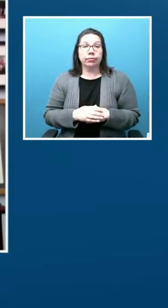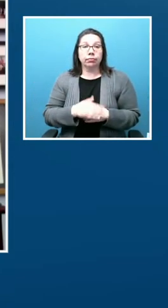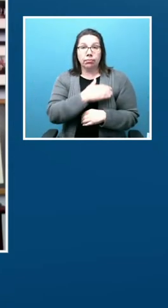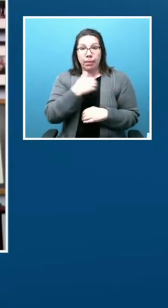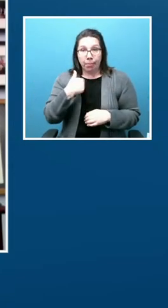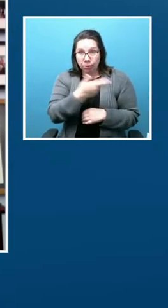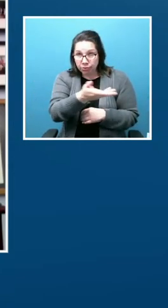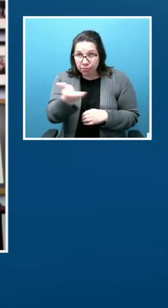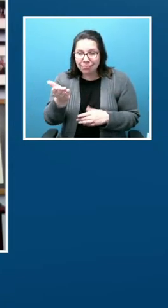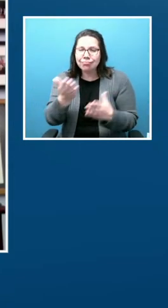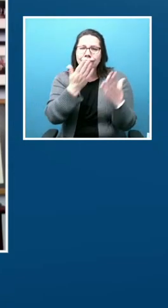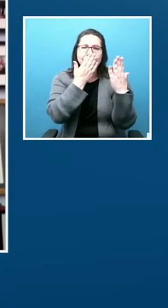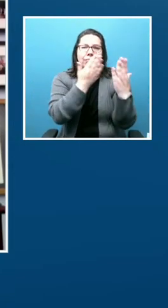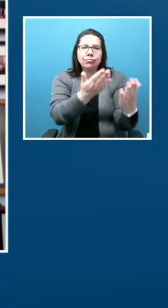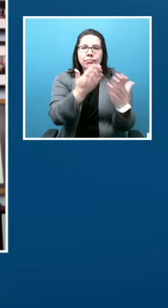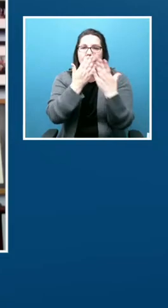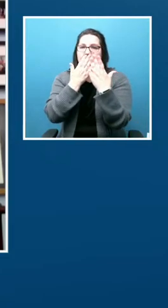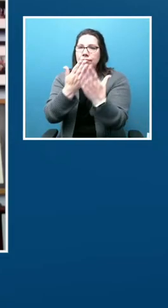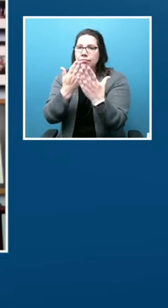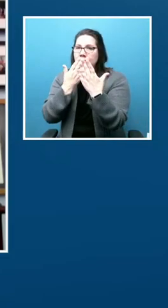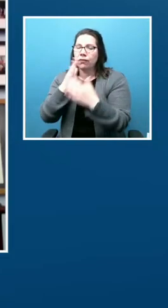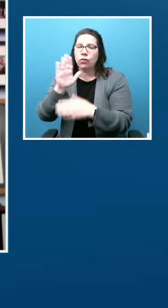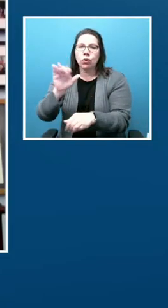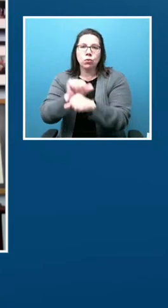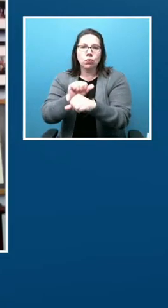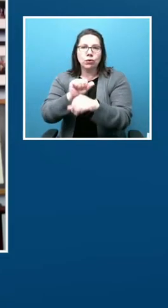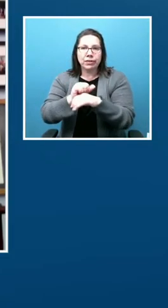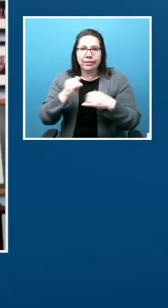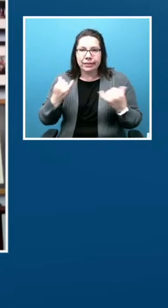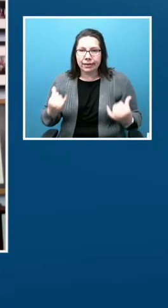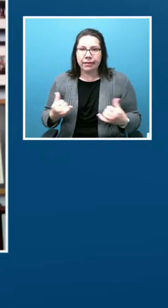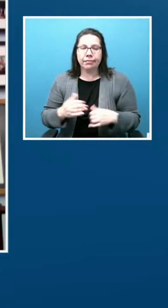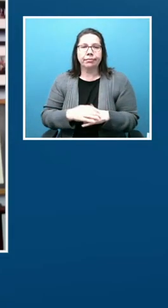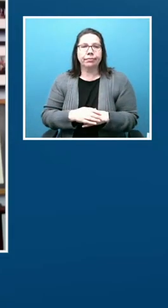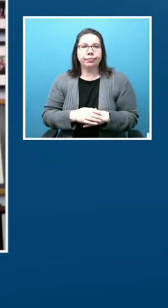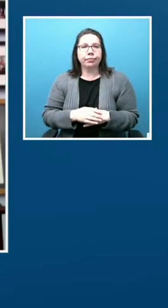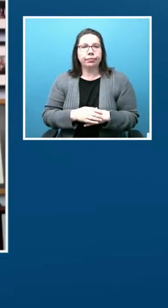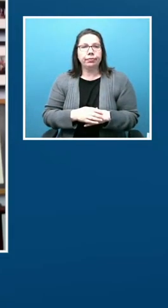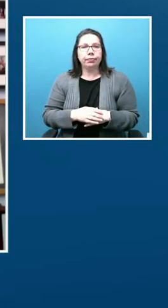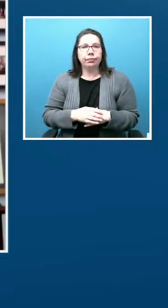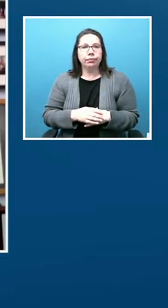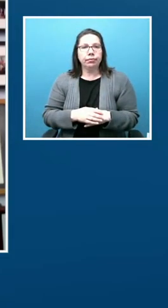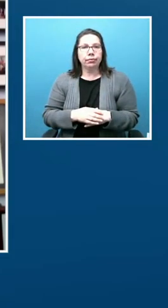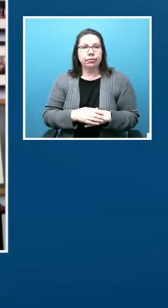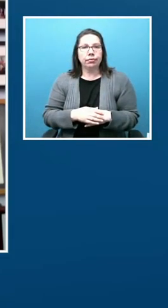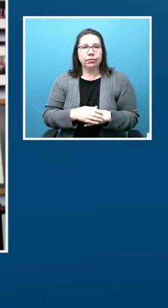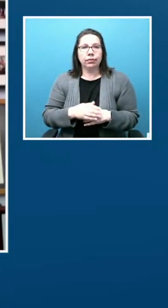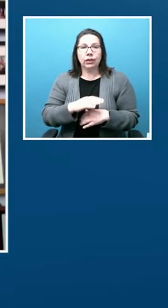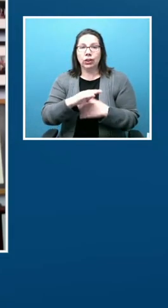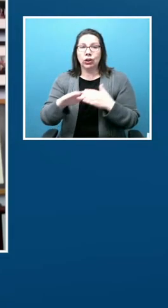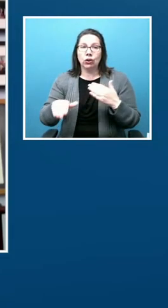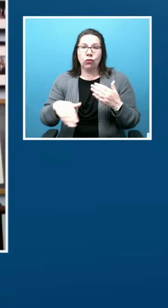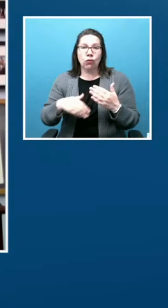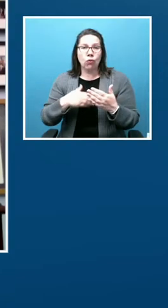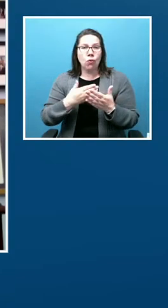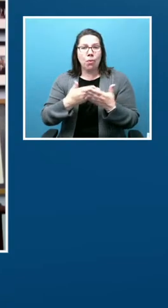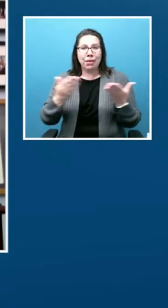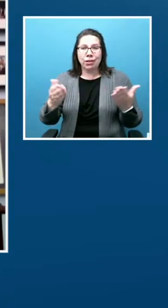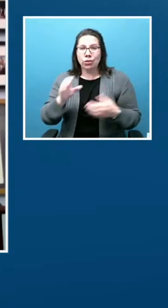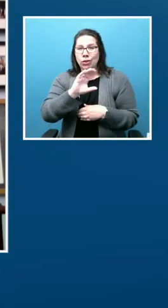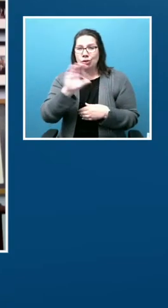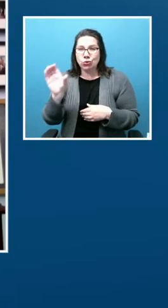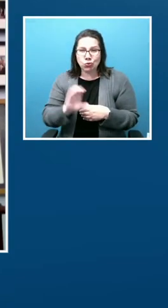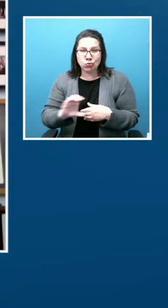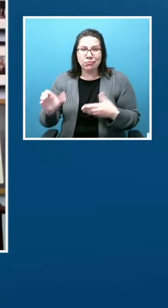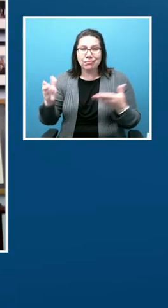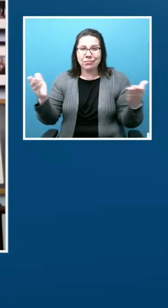I thank you so much for the job you've done today. I thank all of you that are on Zoom call for the time and thoughtful deliberation on